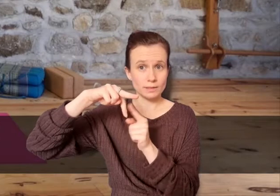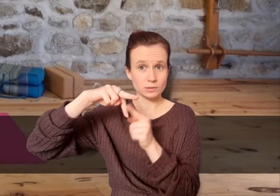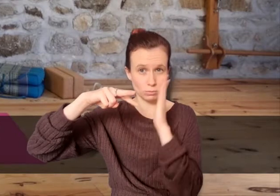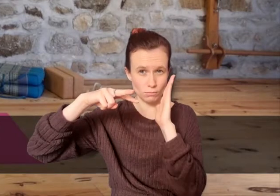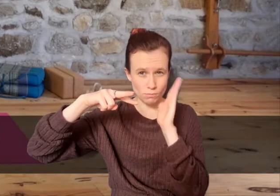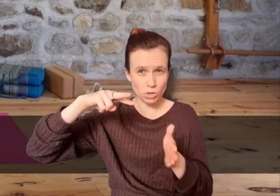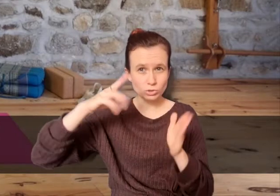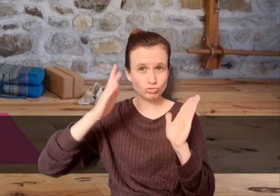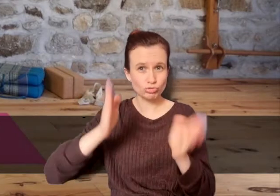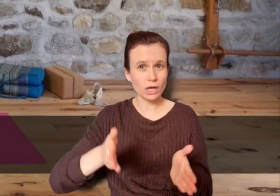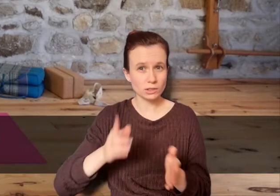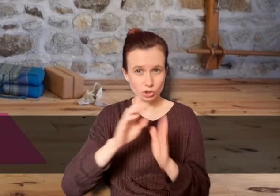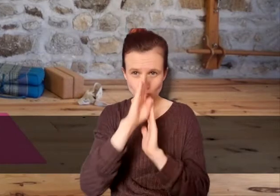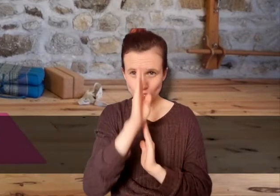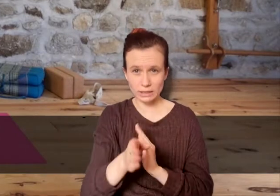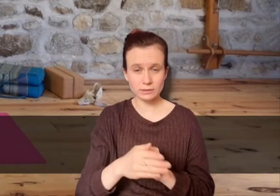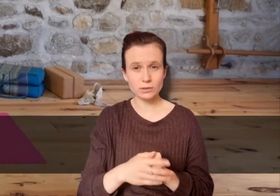2 more breaths.